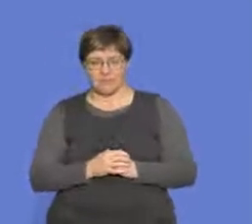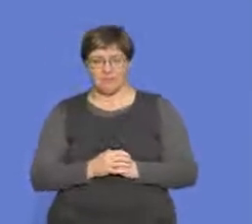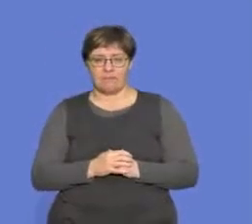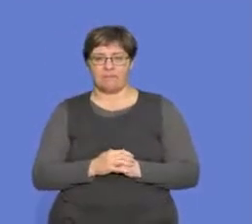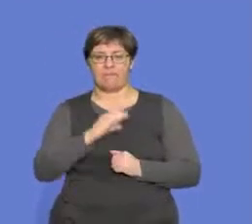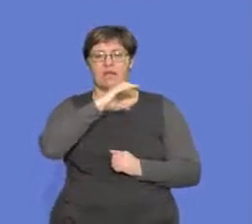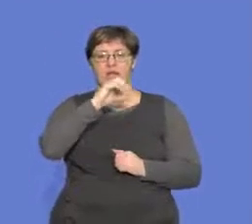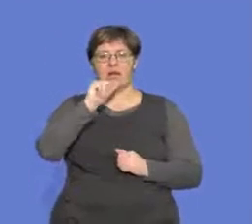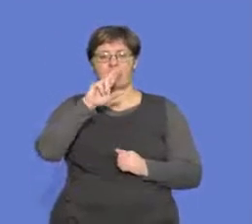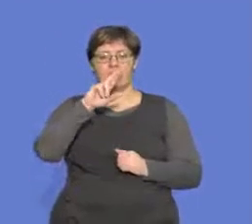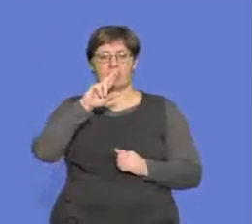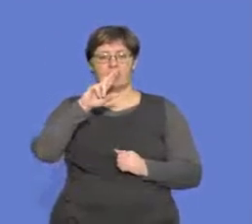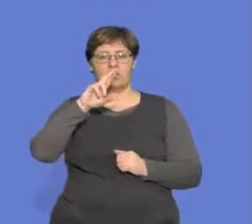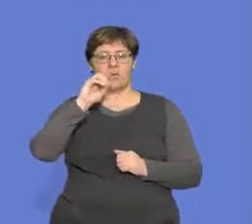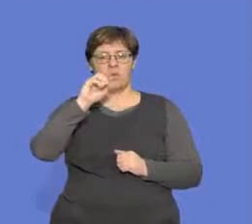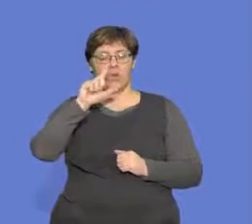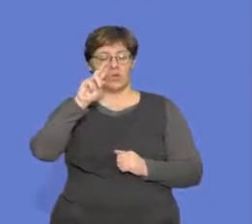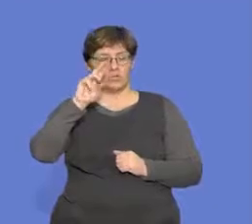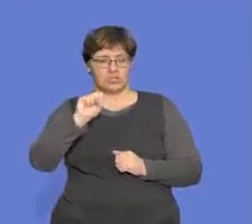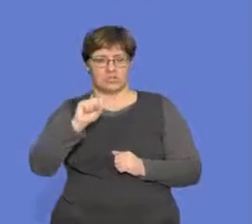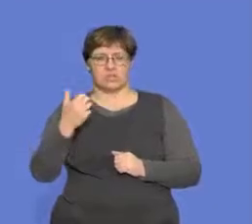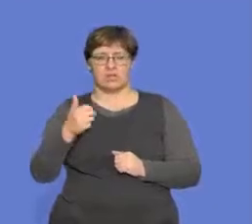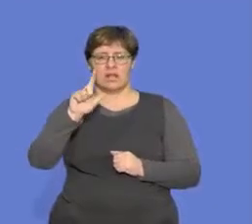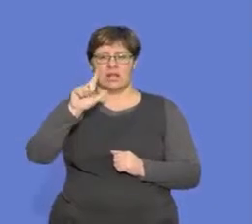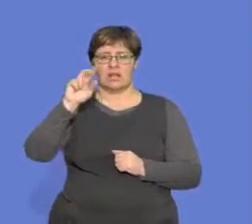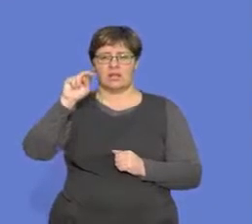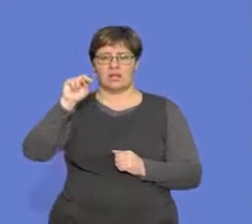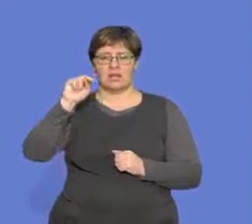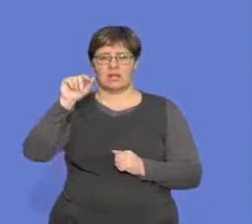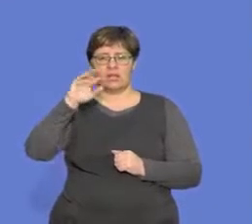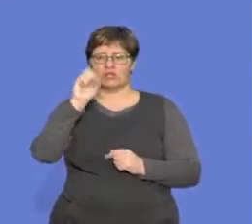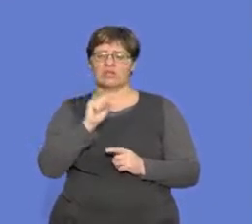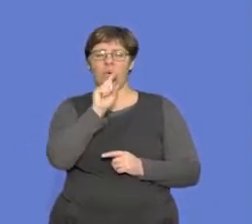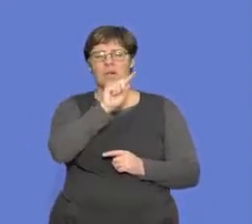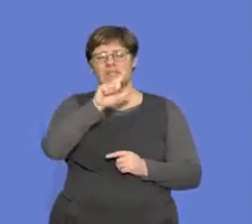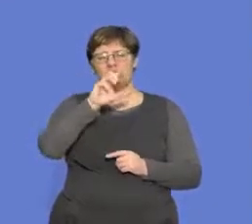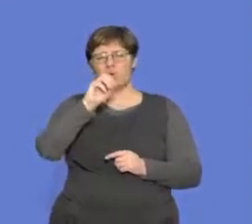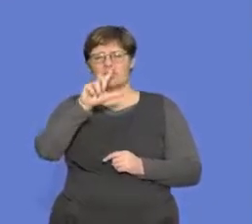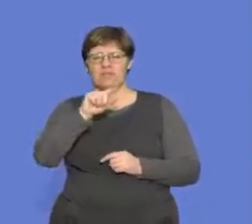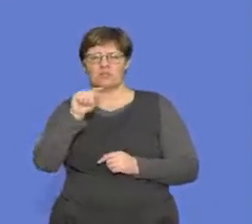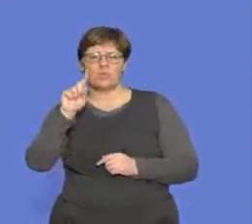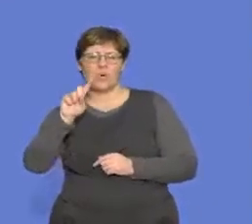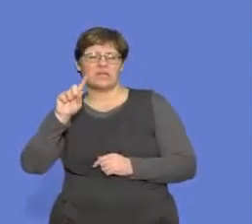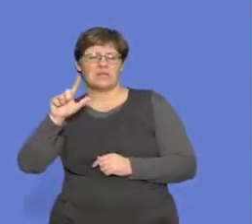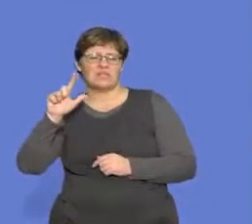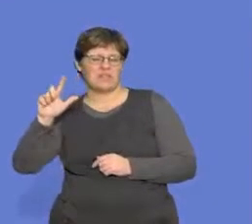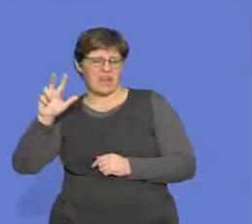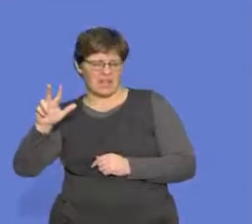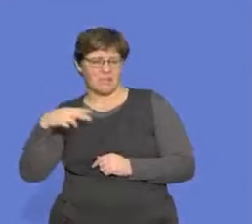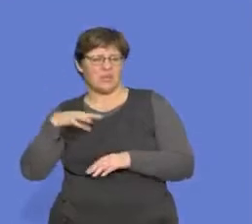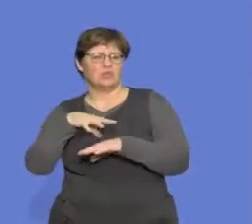Carolus Linnaeus, again in 1707, lived till about 1778. He was a Swedish scientist that